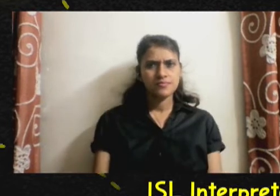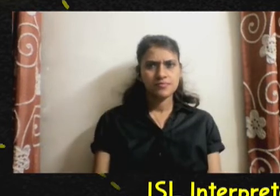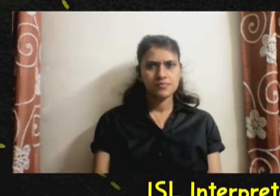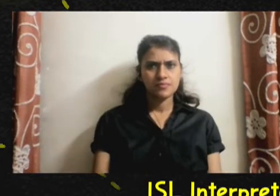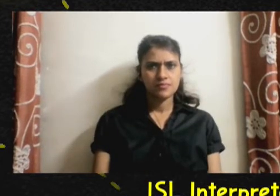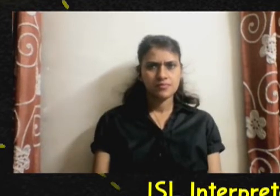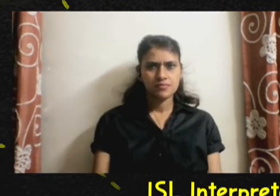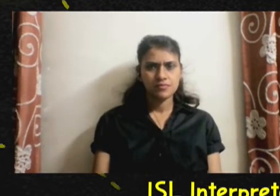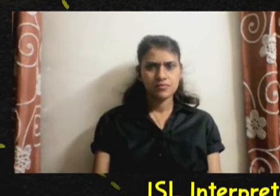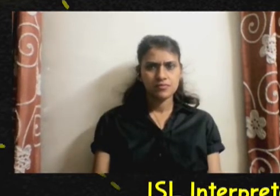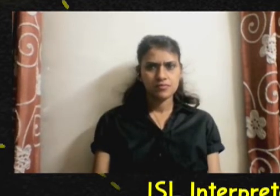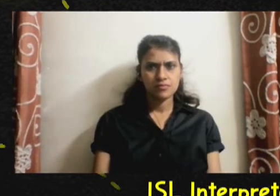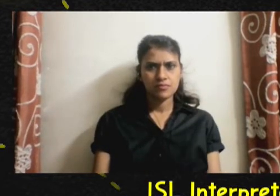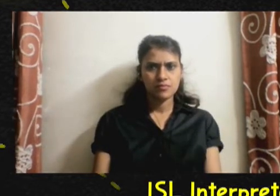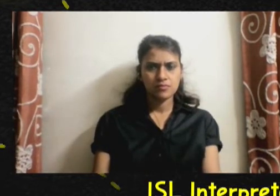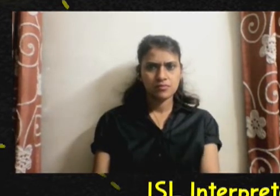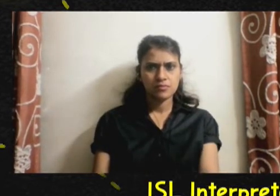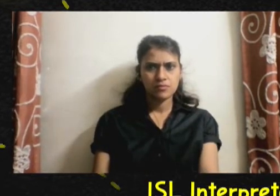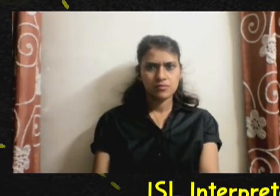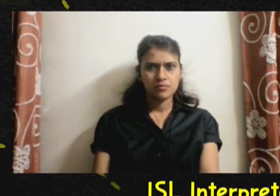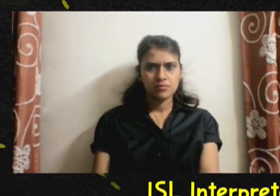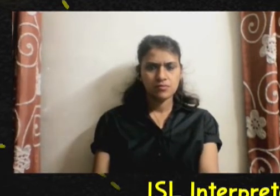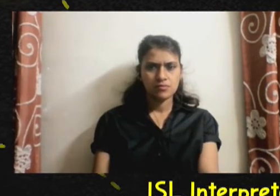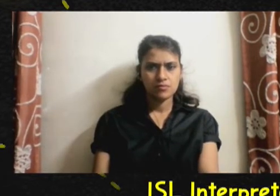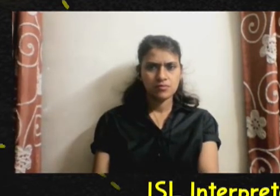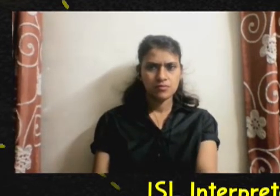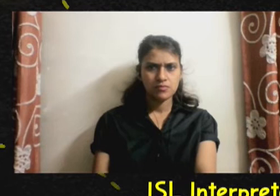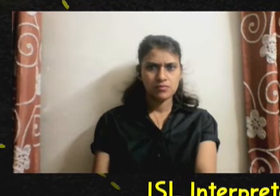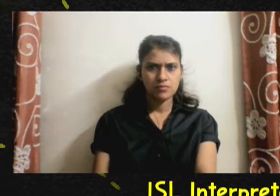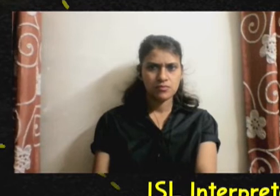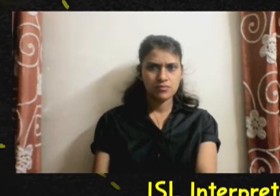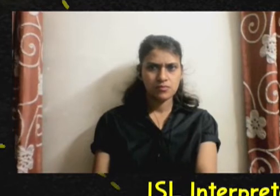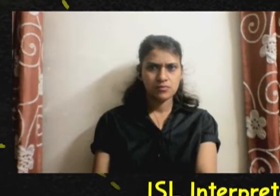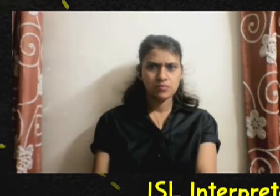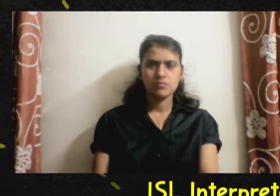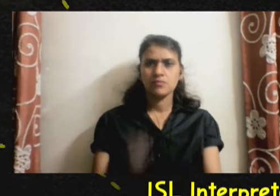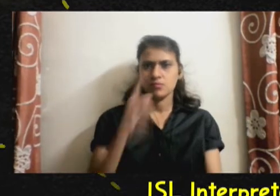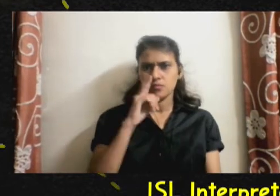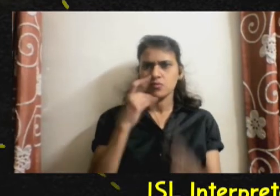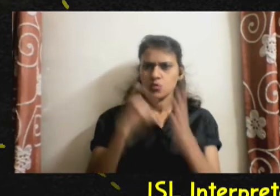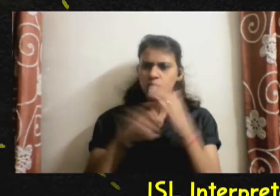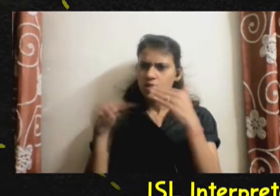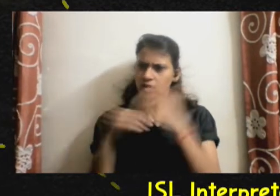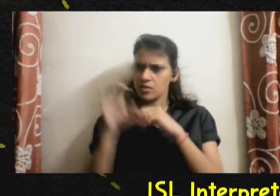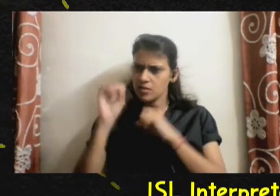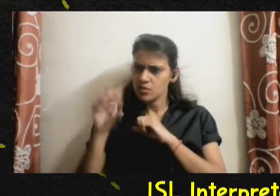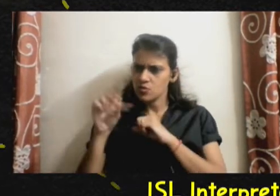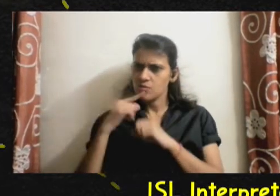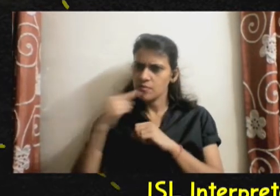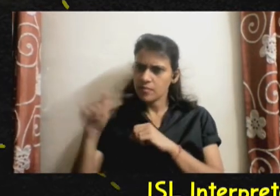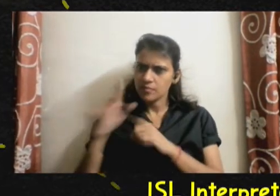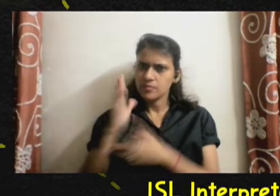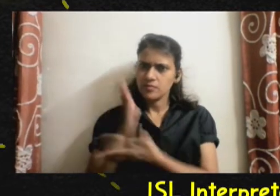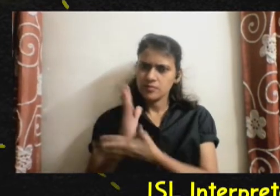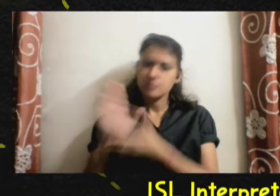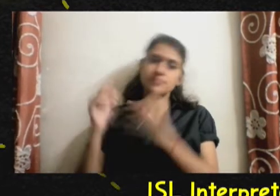Can quickly come in, Mathangi, if you want. No, Rupsa, all yours. No, I think one of the